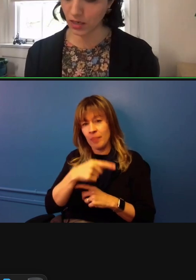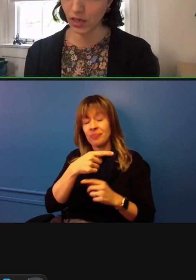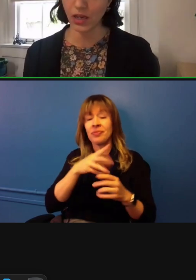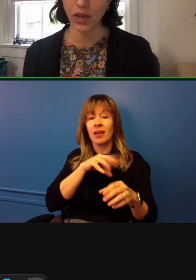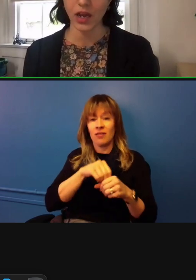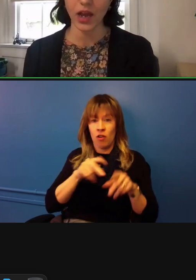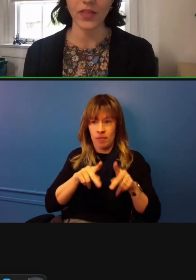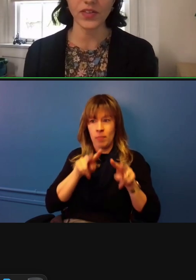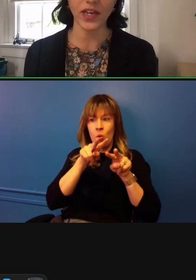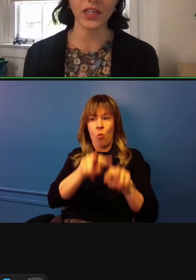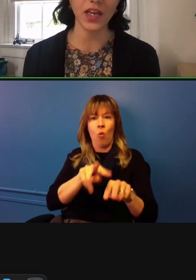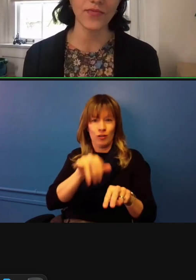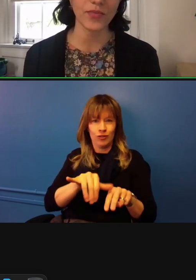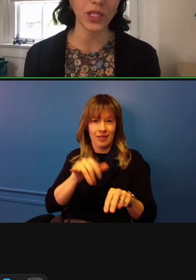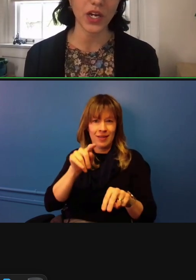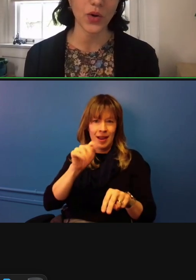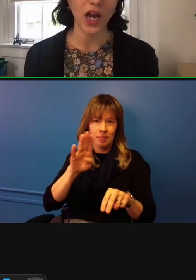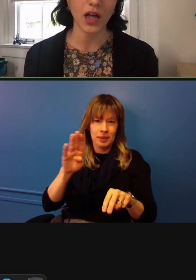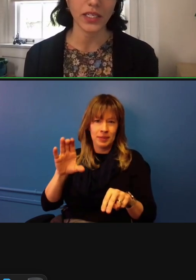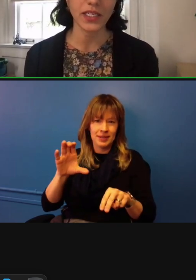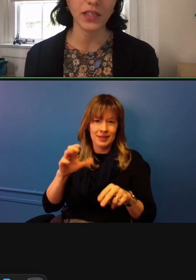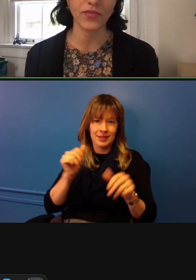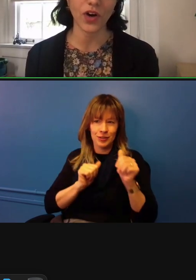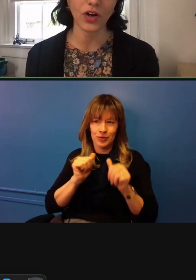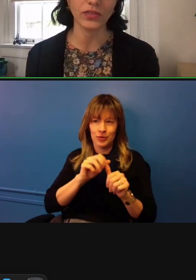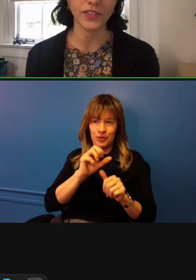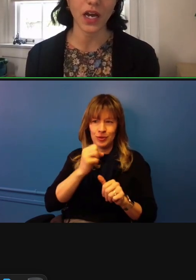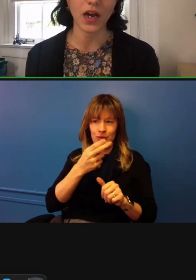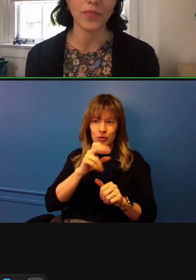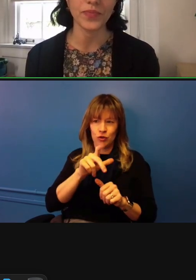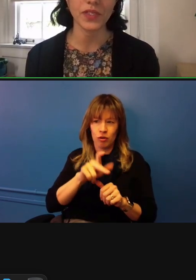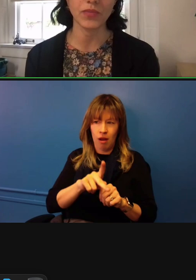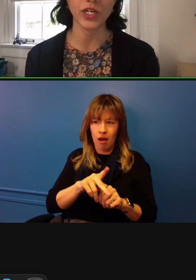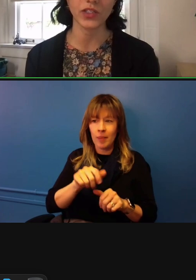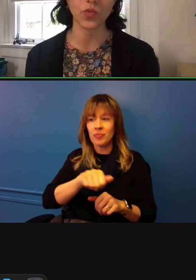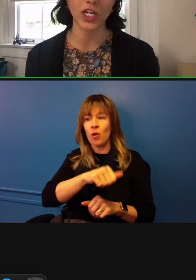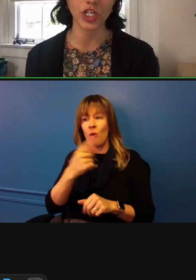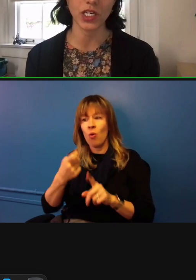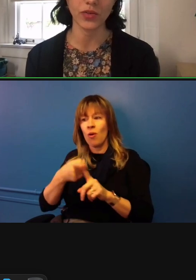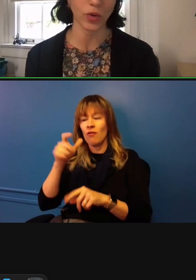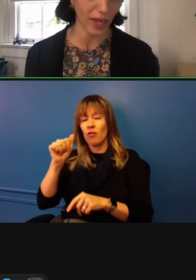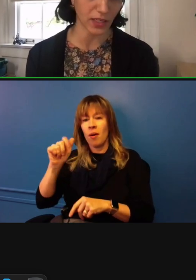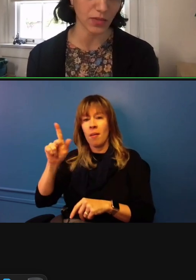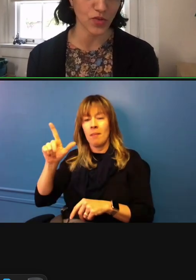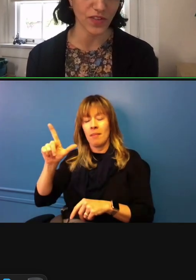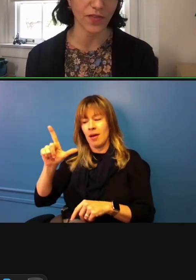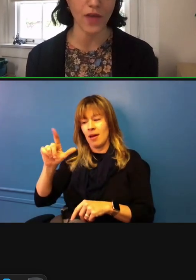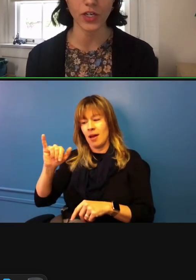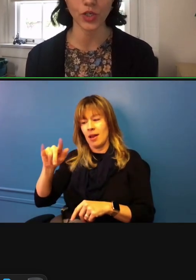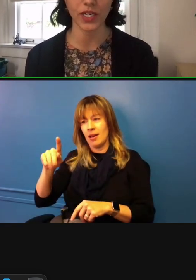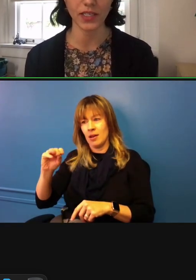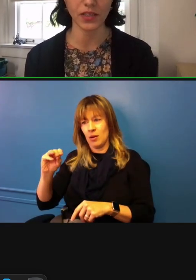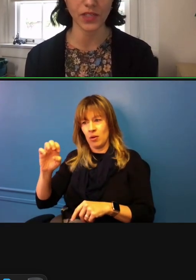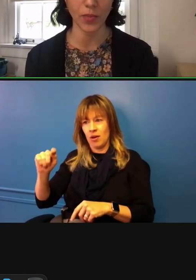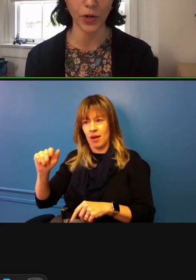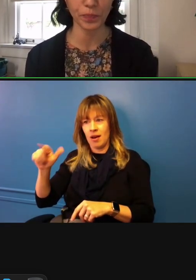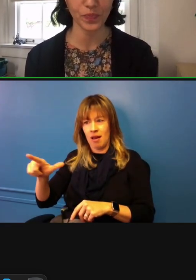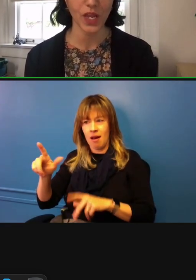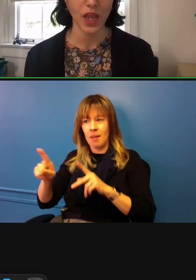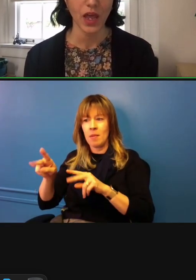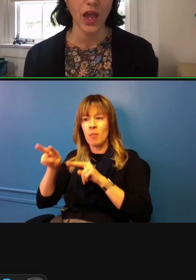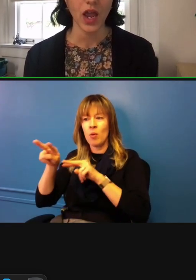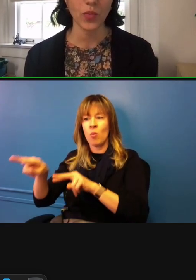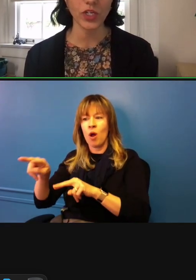Sherlock. And the second came from Aliko and colleagues and involved subjects watching the romantic movie 500 Days of